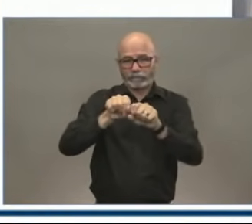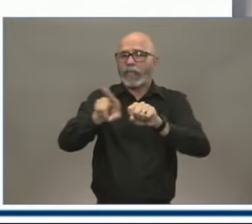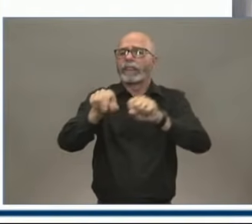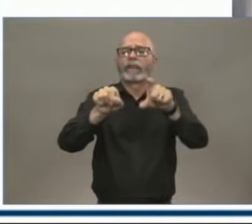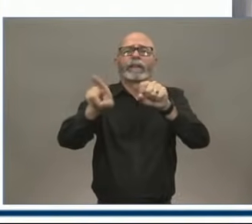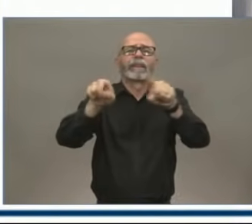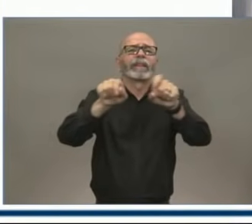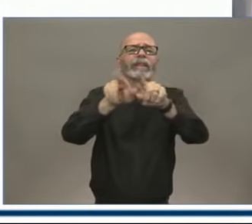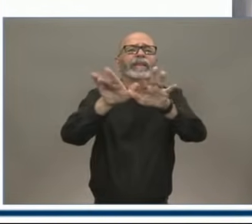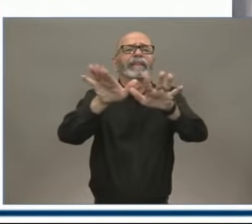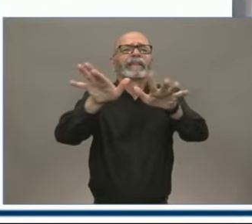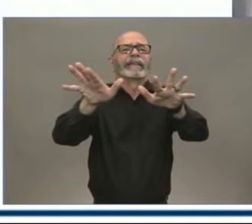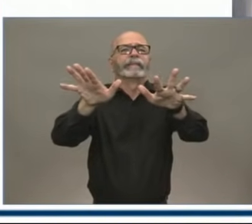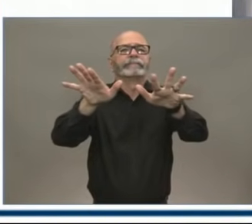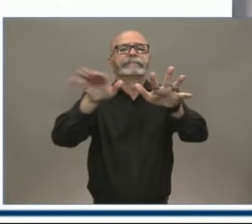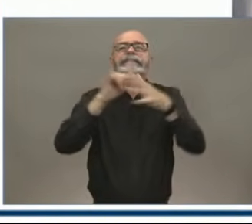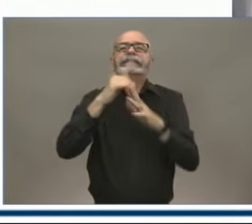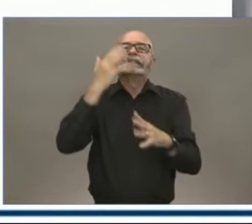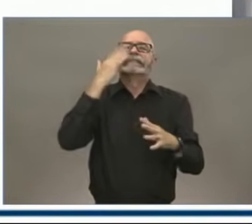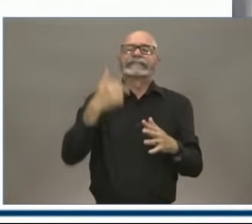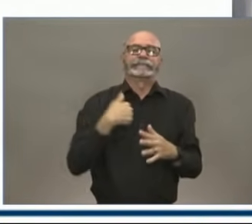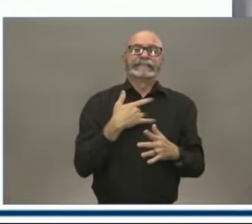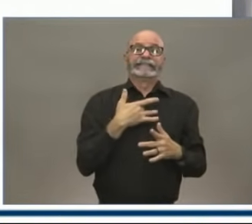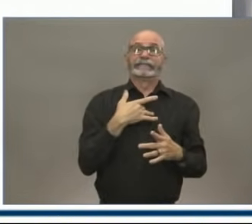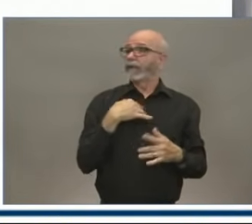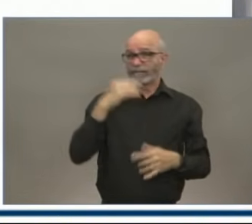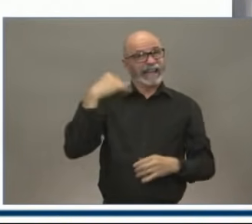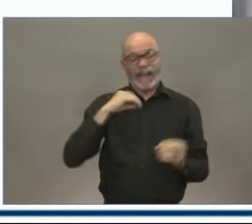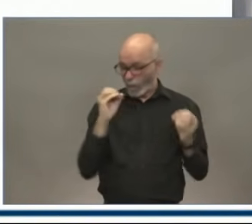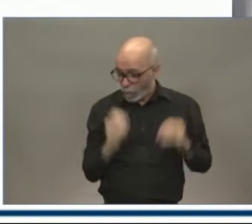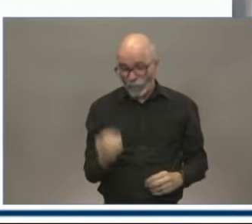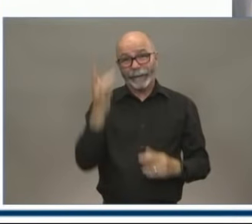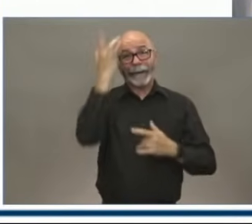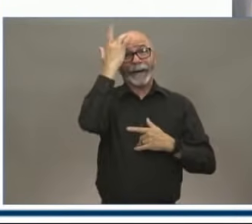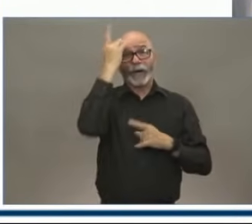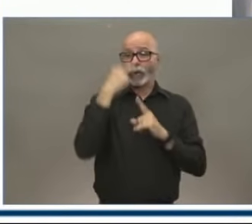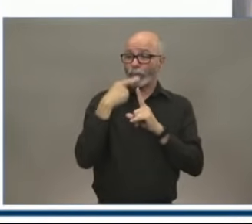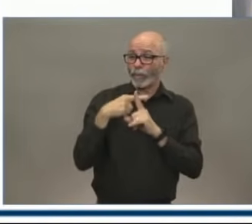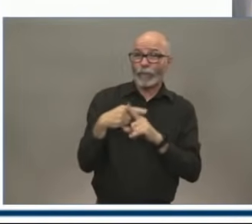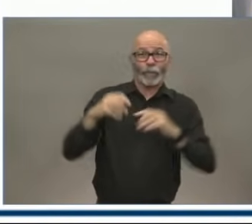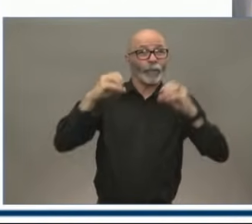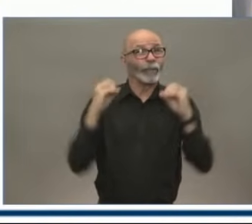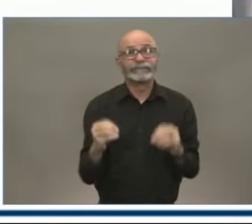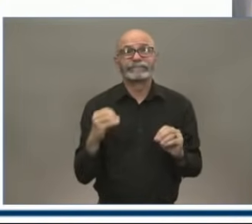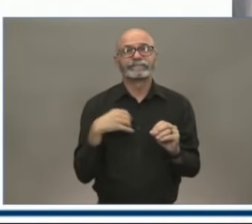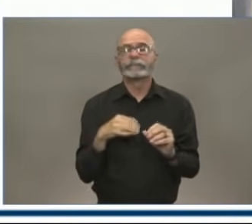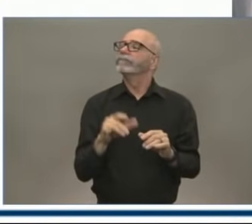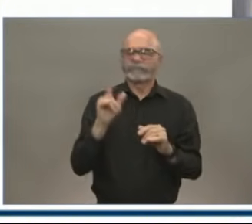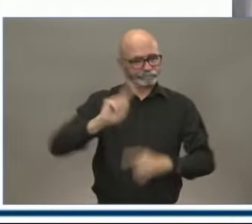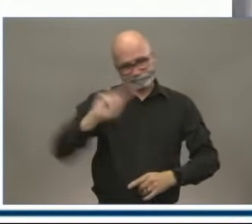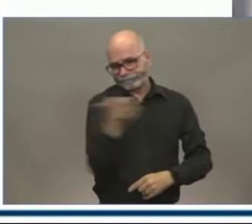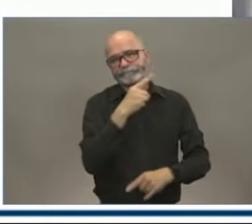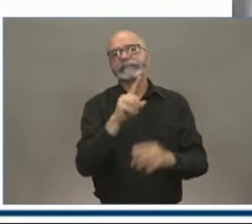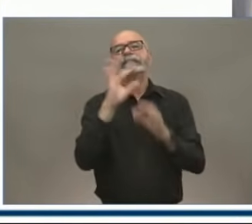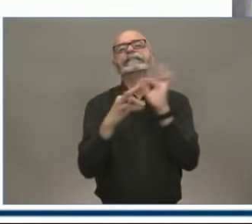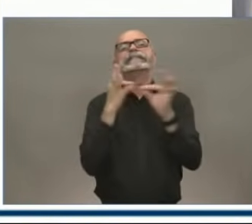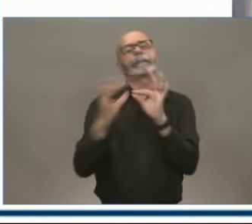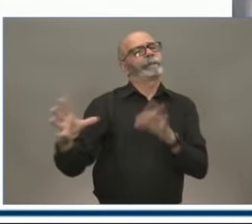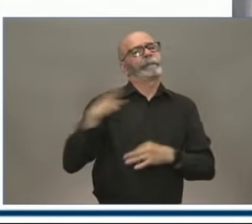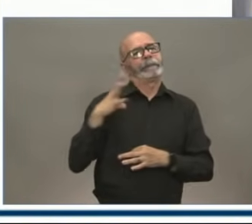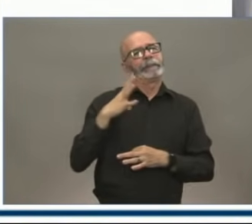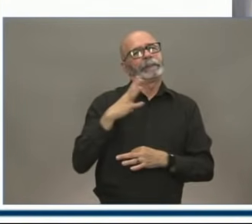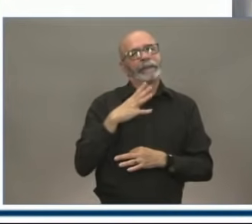in communities around our province. Outside of our regular testing stream, where people are going because they have symptoms, we've held a number